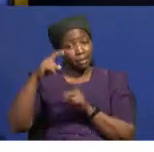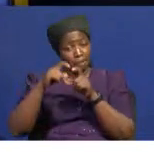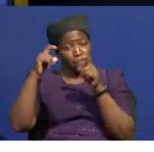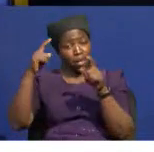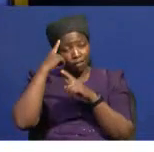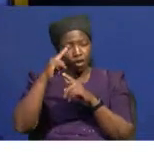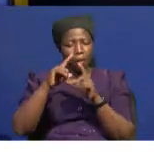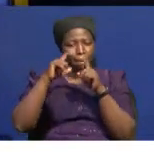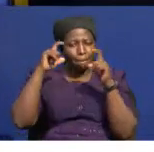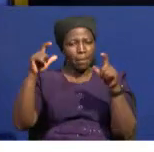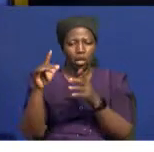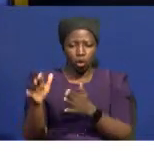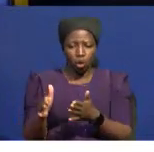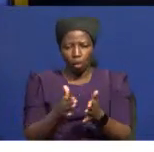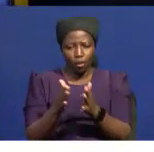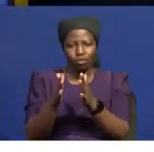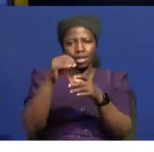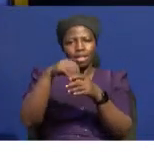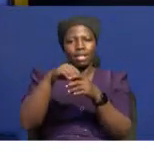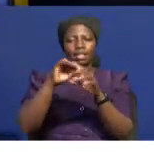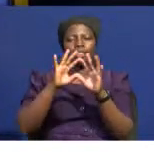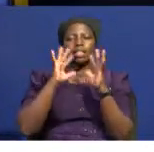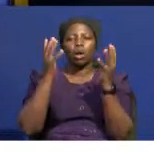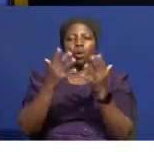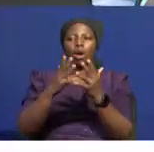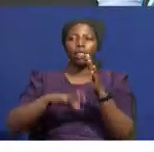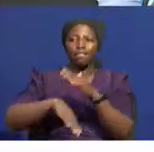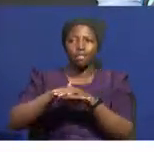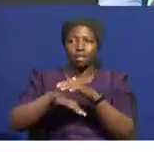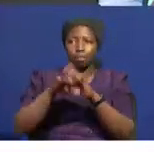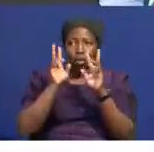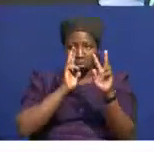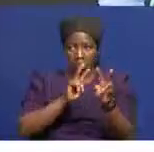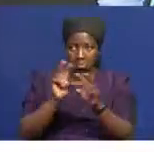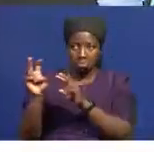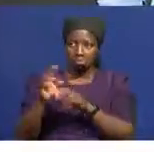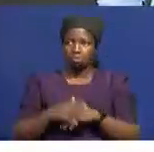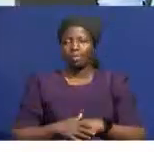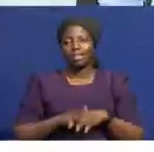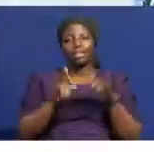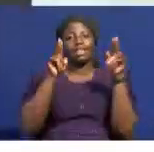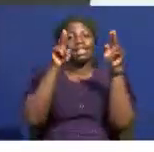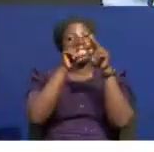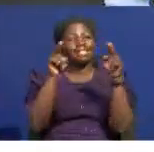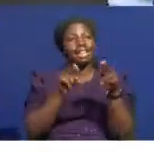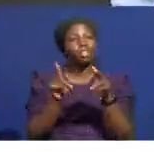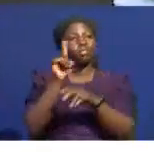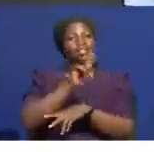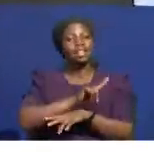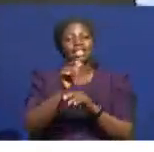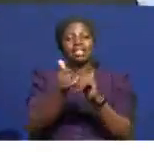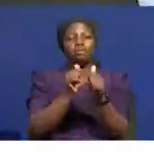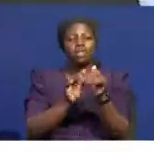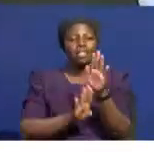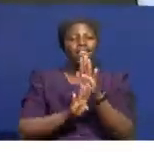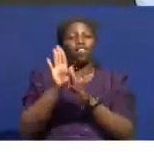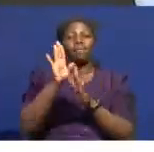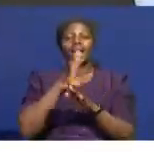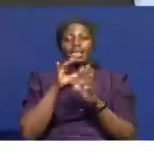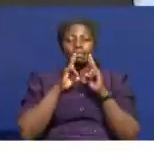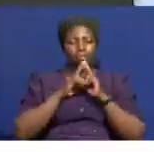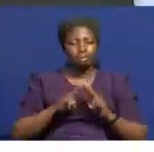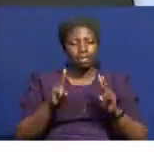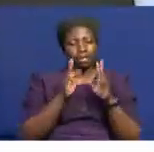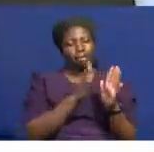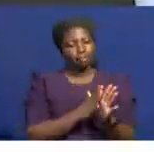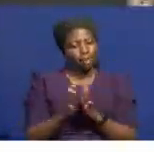world of football. Let's take a listen. It's the International Day of Sport Development and Peace to prepare